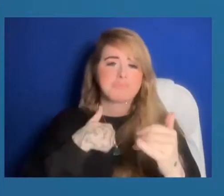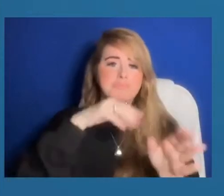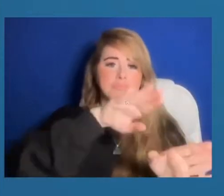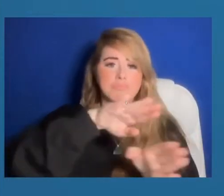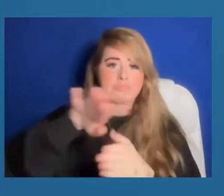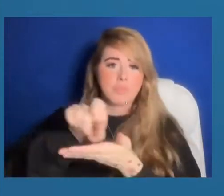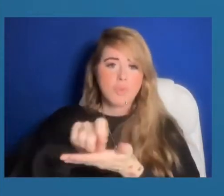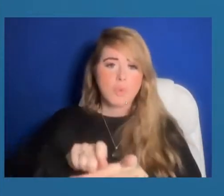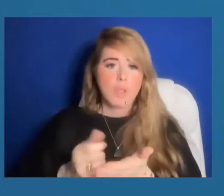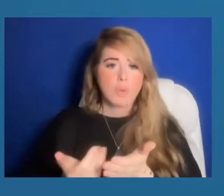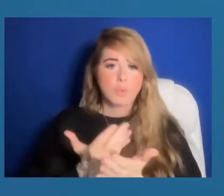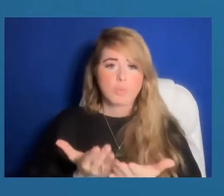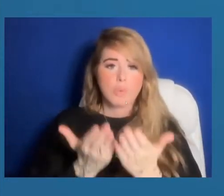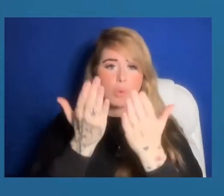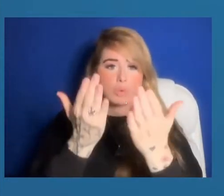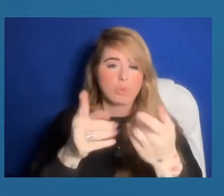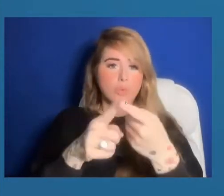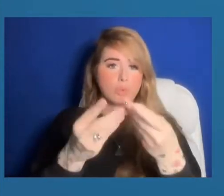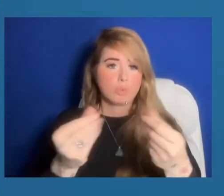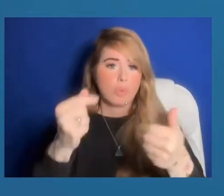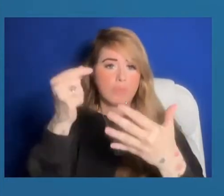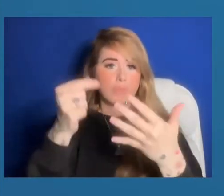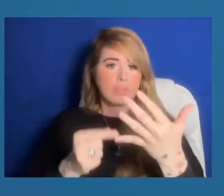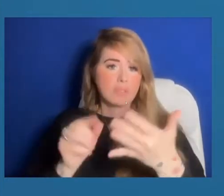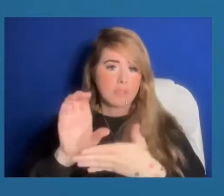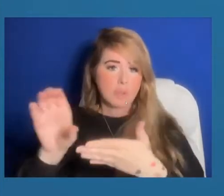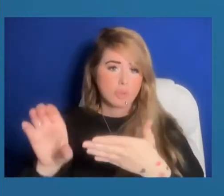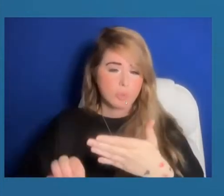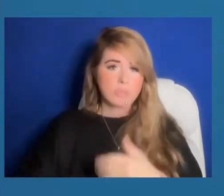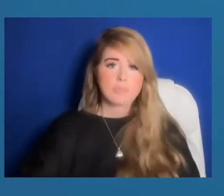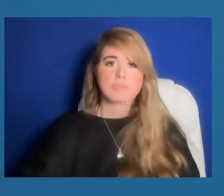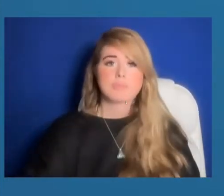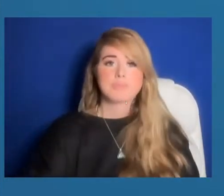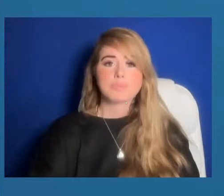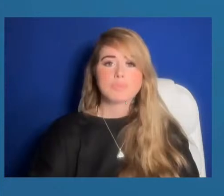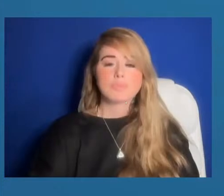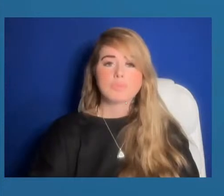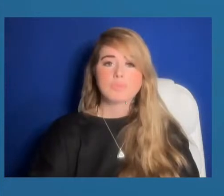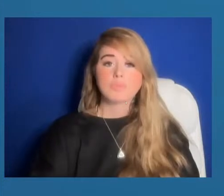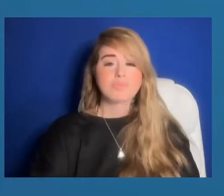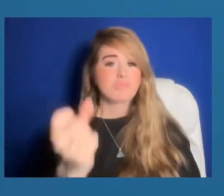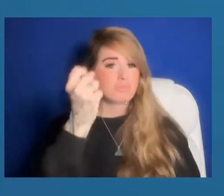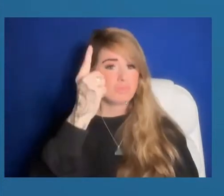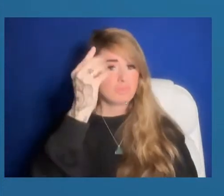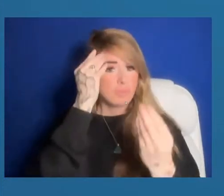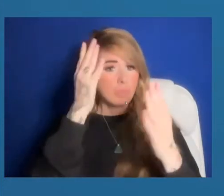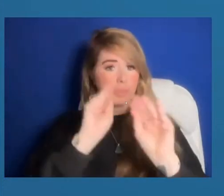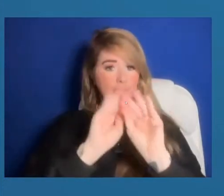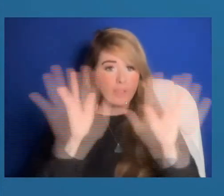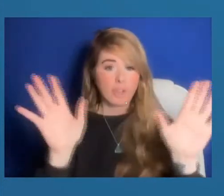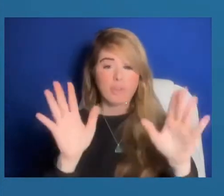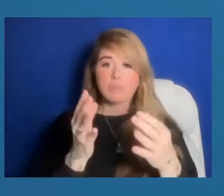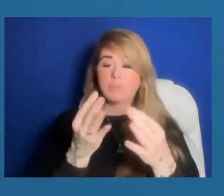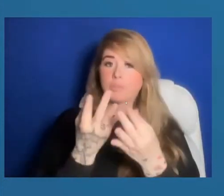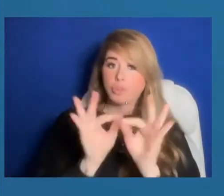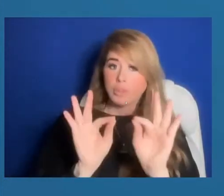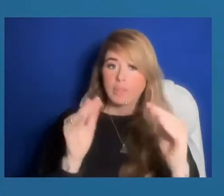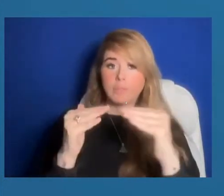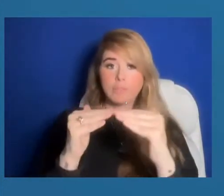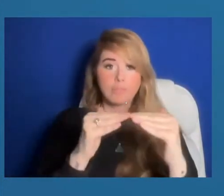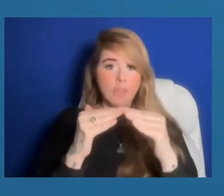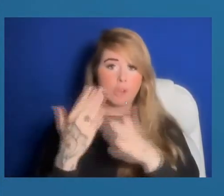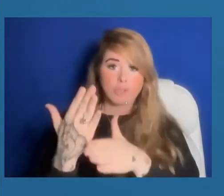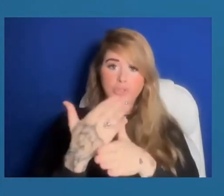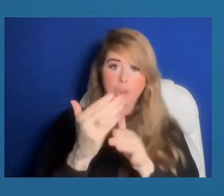these unintended consequences. And let me be very clear that the free, fair, and full sharing of discovery with defense